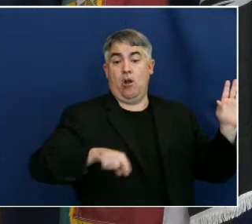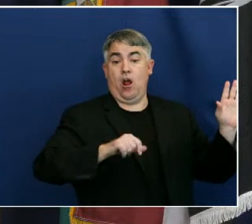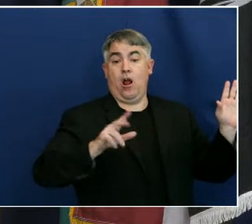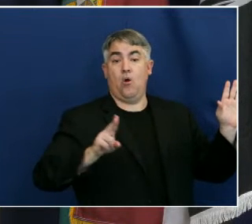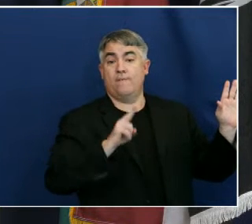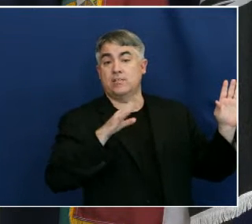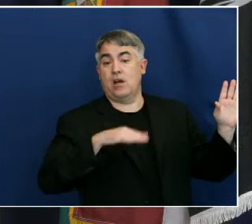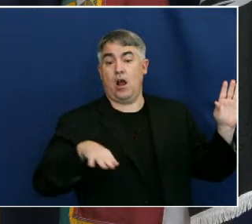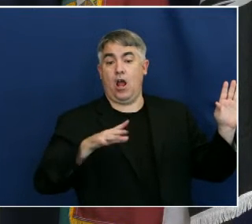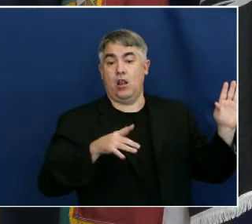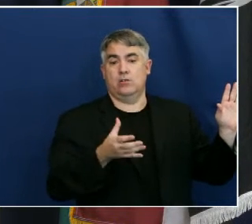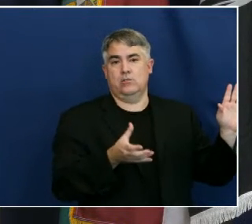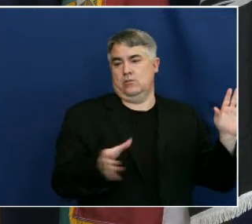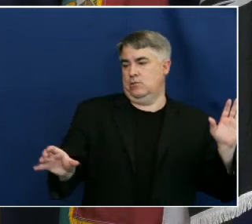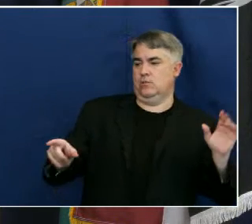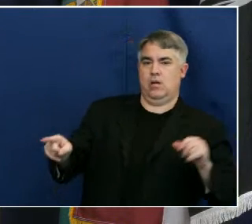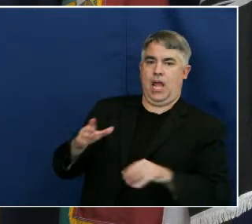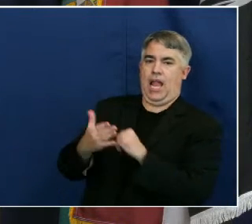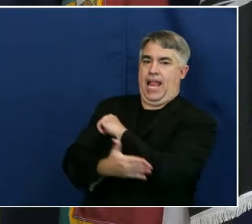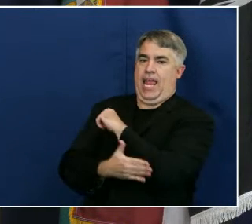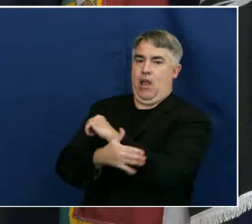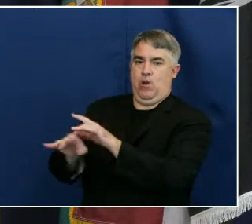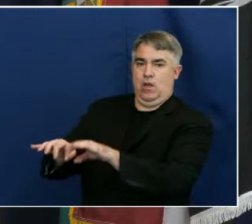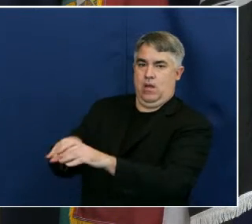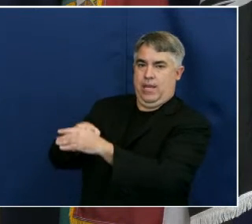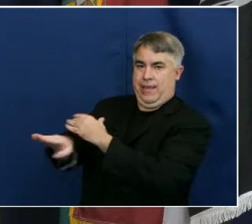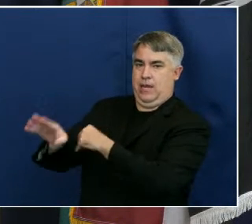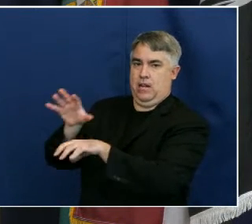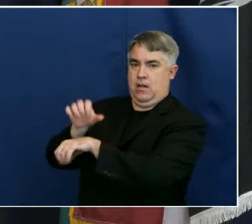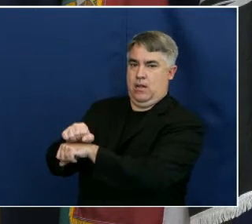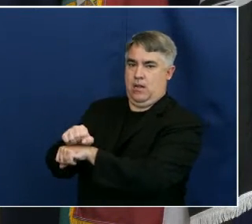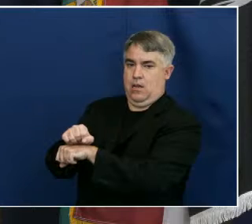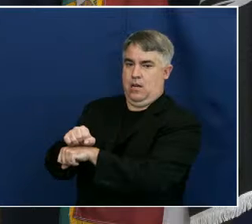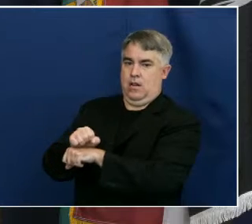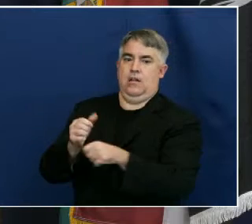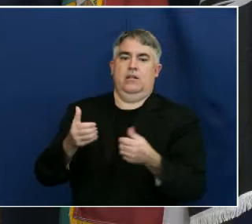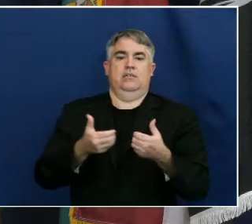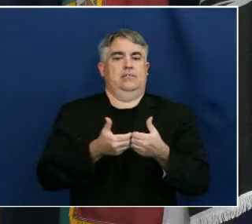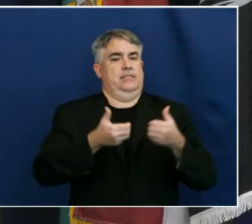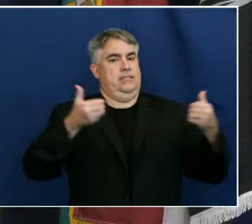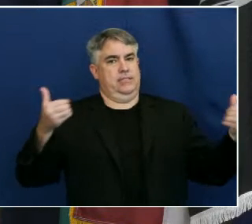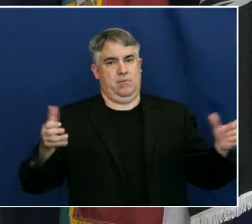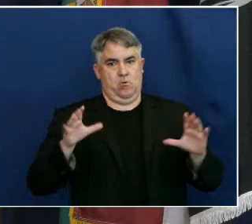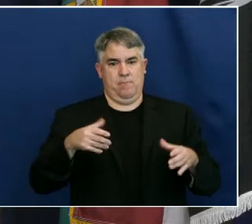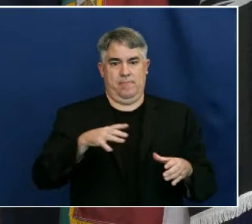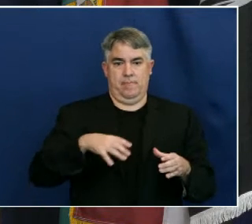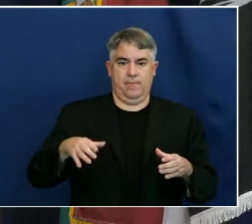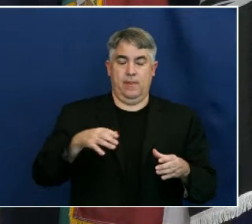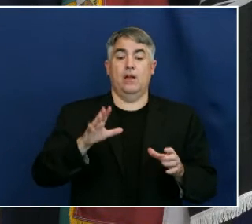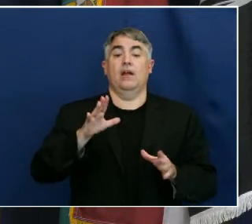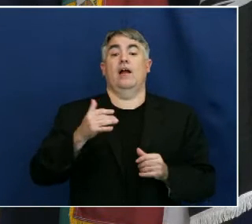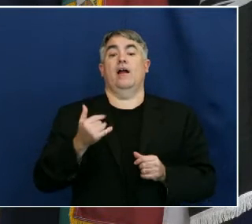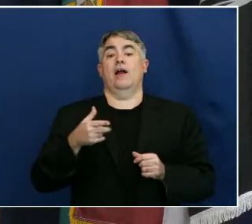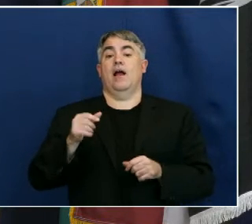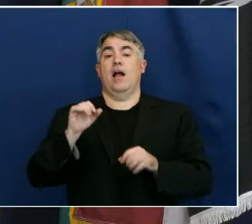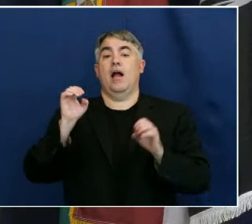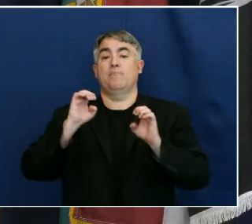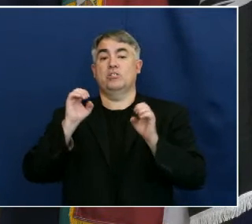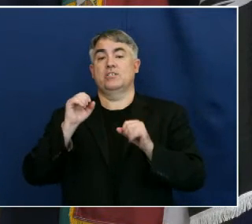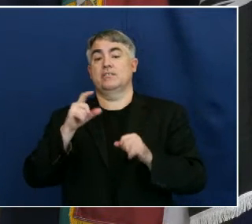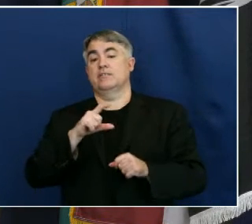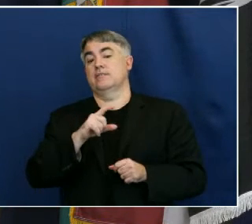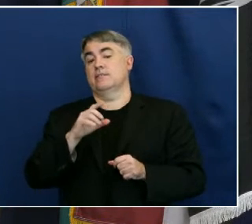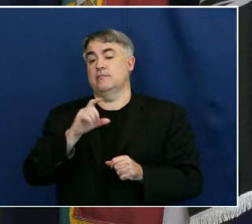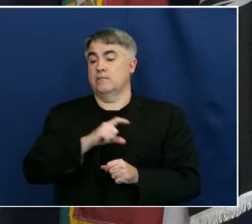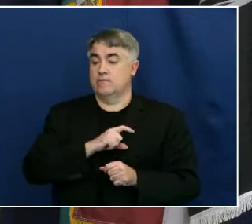normal website and get appointments. Then you have emergency service workers, which includes a lot of things. Emergency service